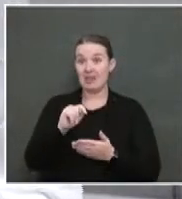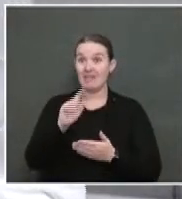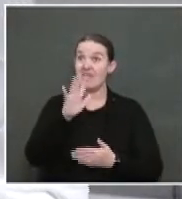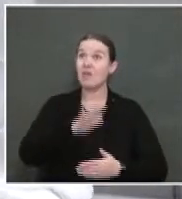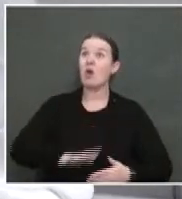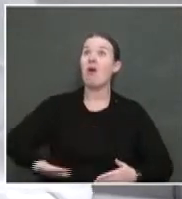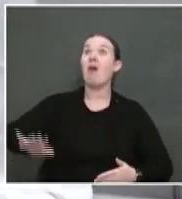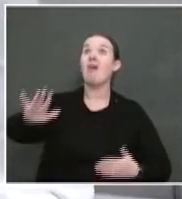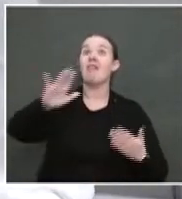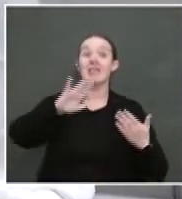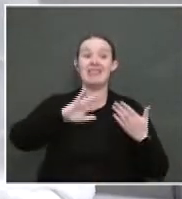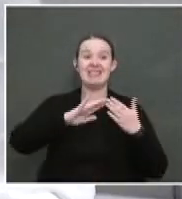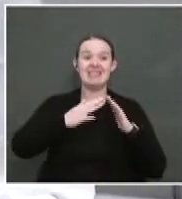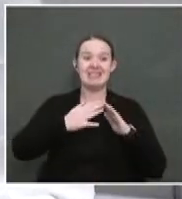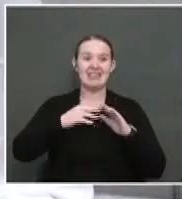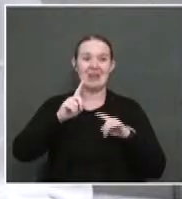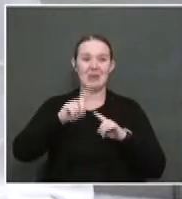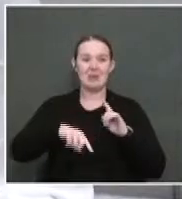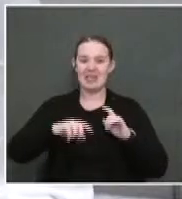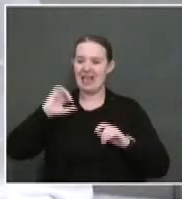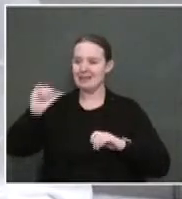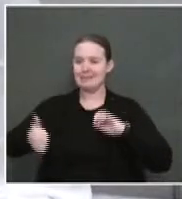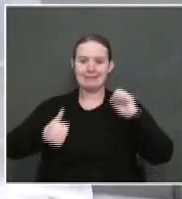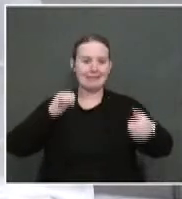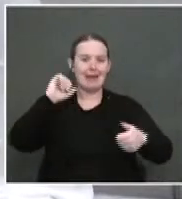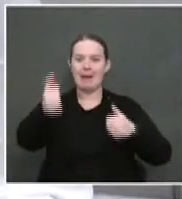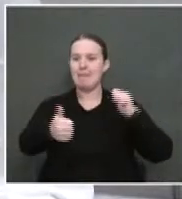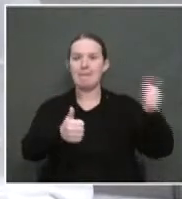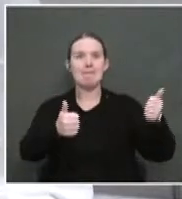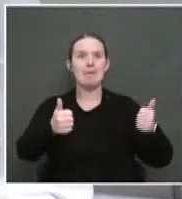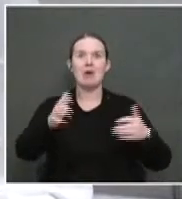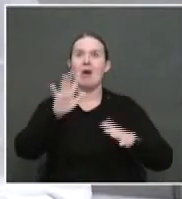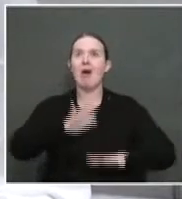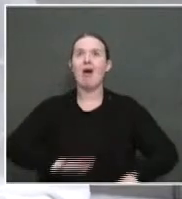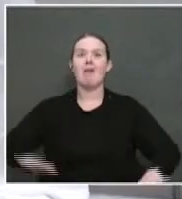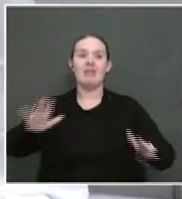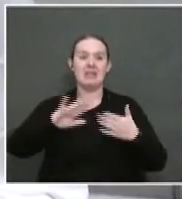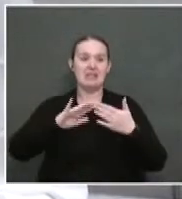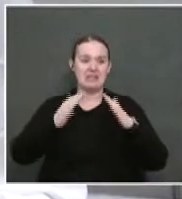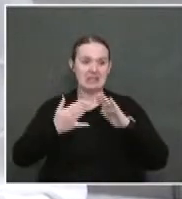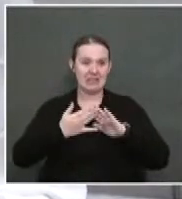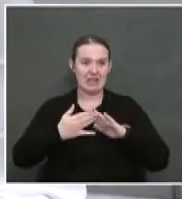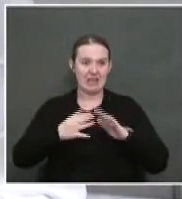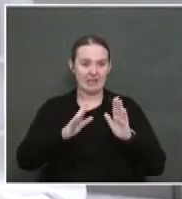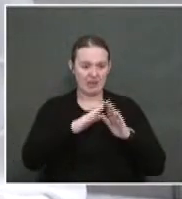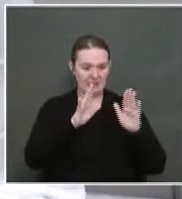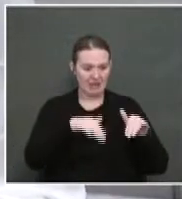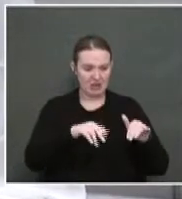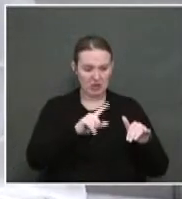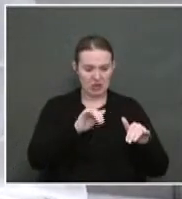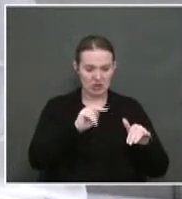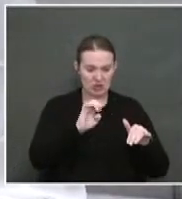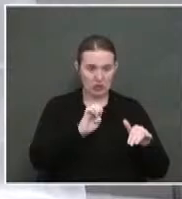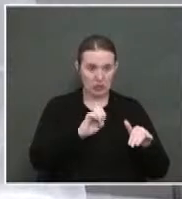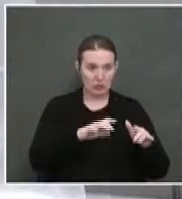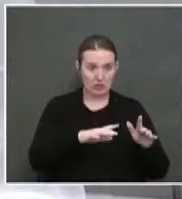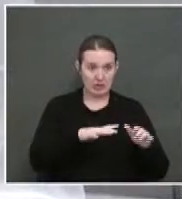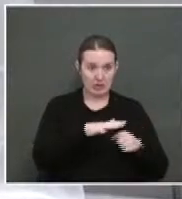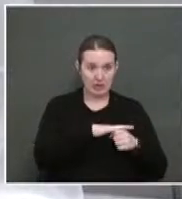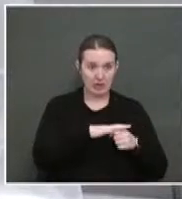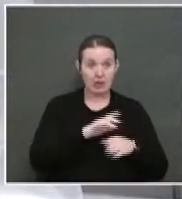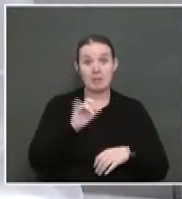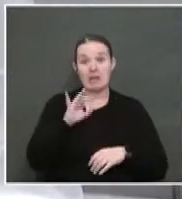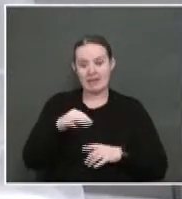citywide, we can't put signs at citywide everywhere that's 1,000 feet from a residentially zoned area. Whereas if we do